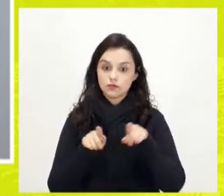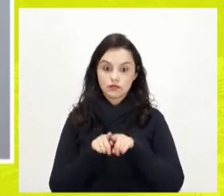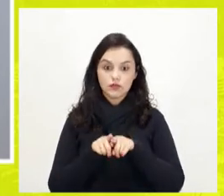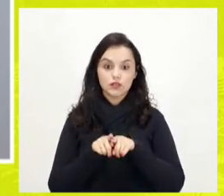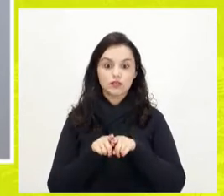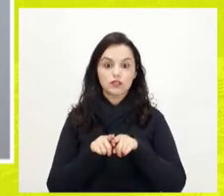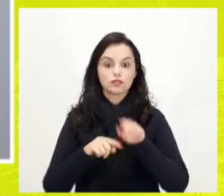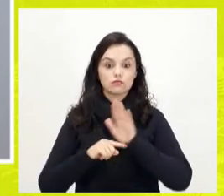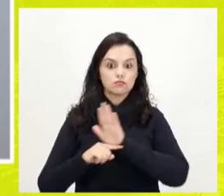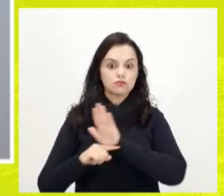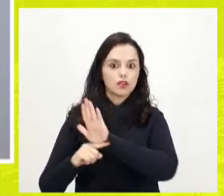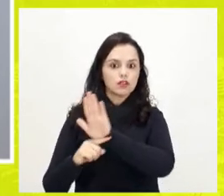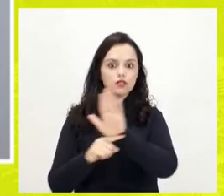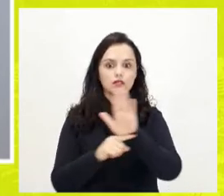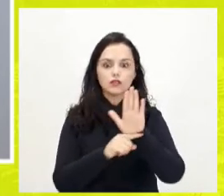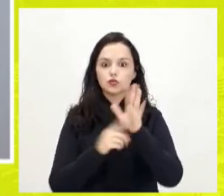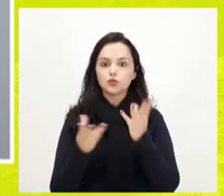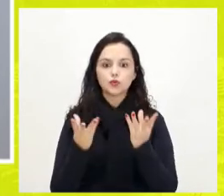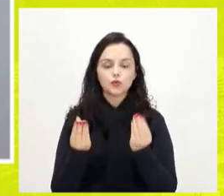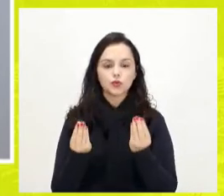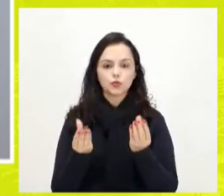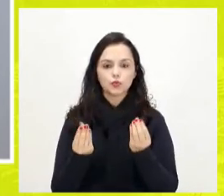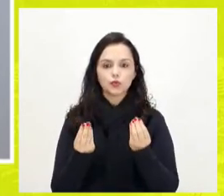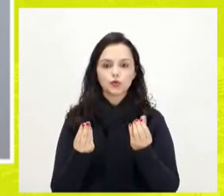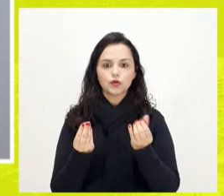was very positive